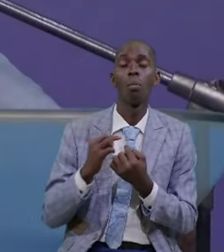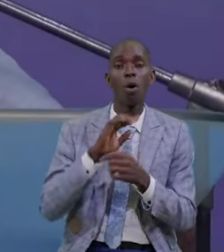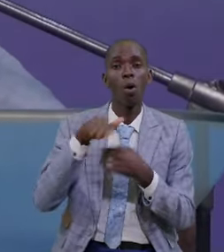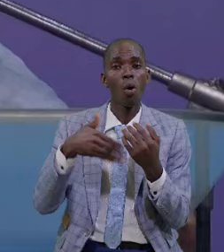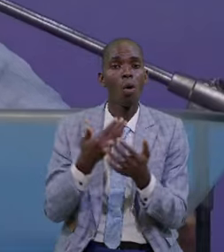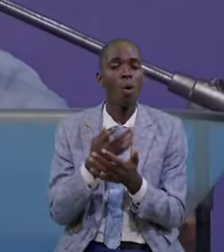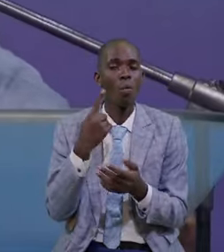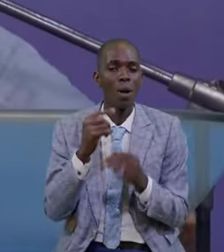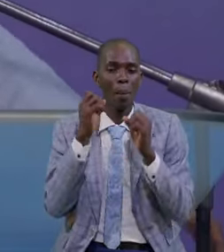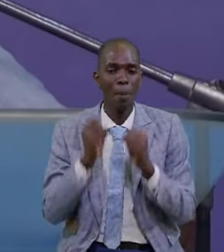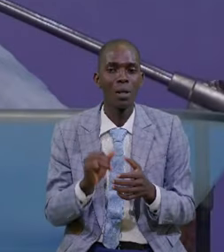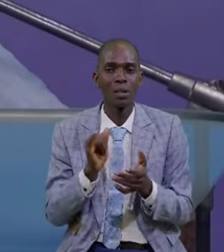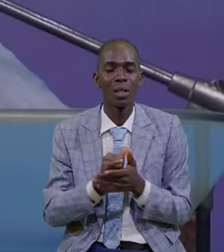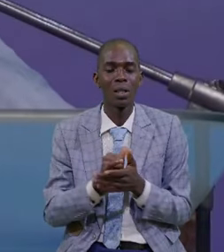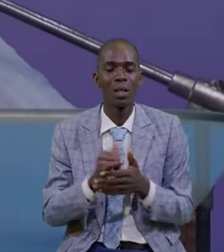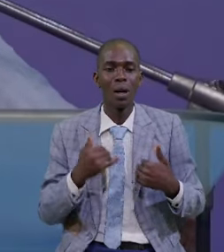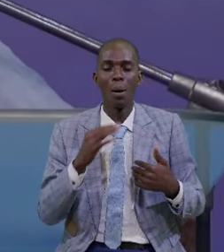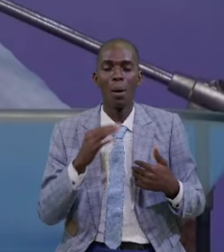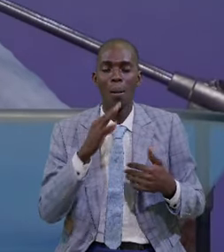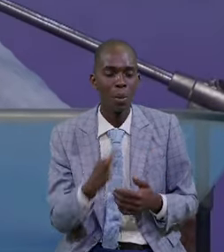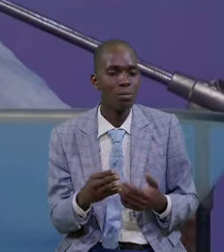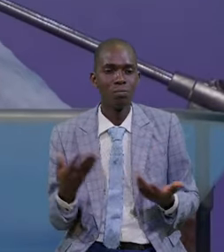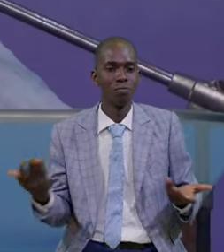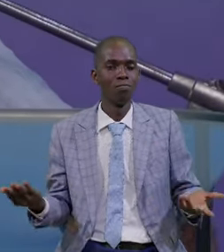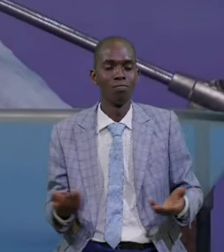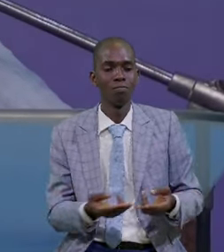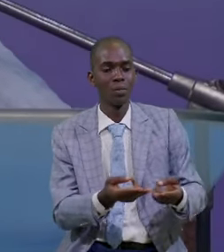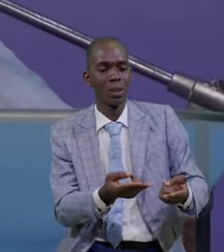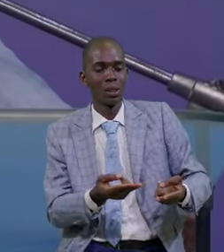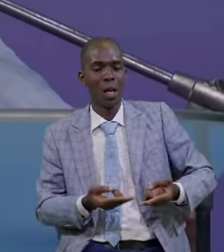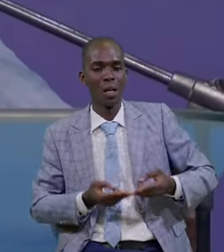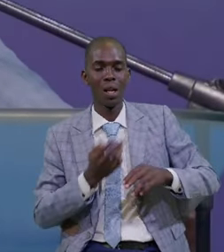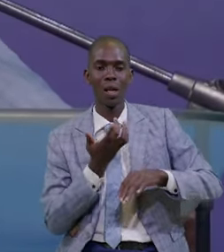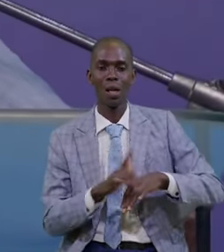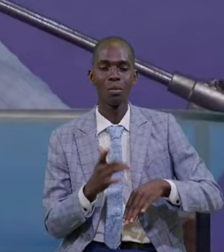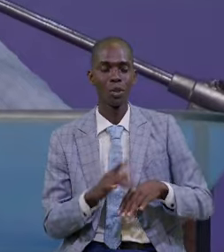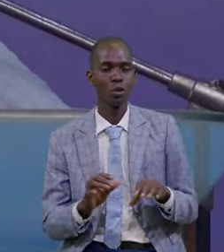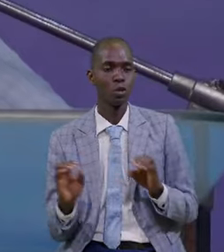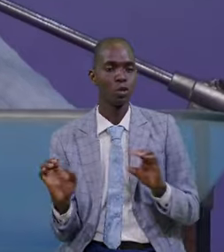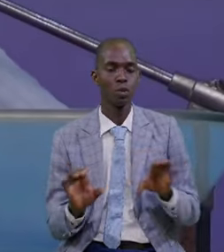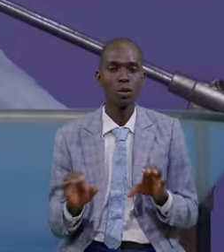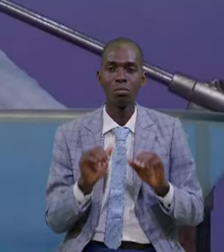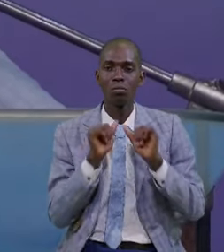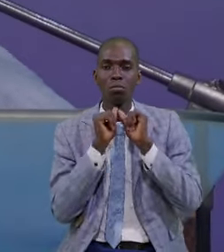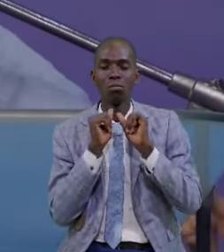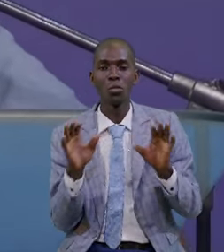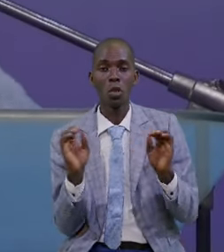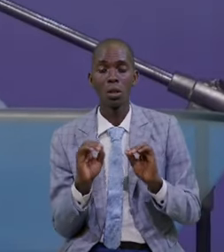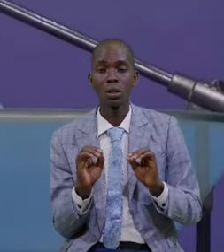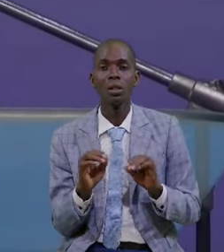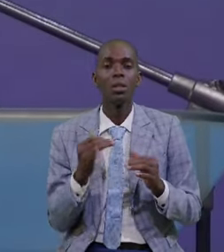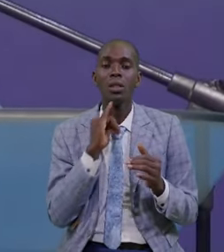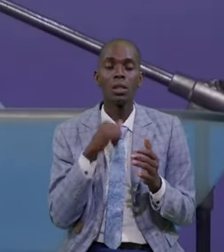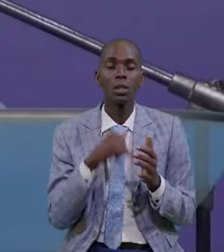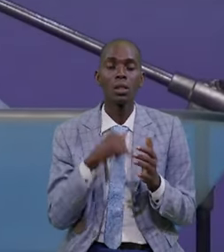been lying dormant that you had before, everything is reactivated. And now the